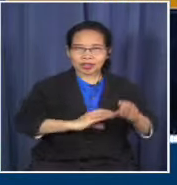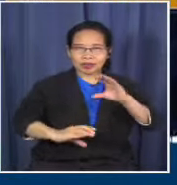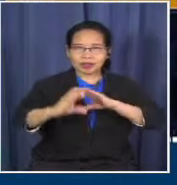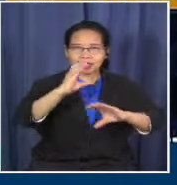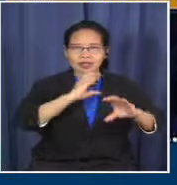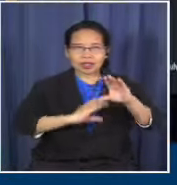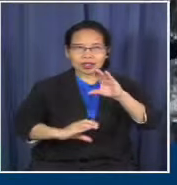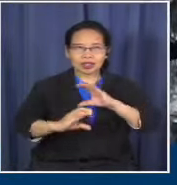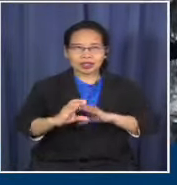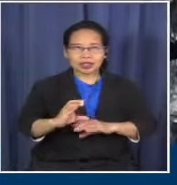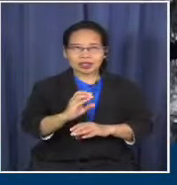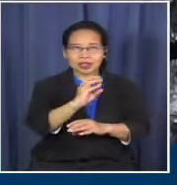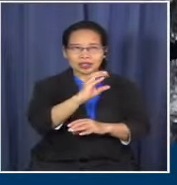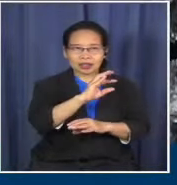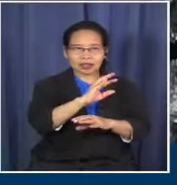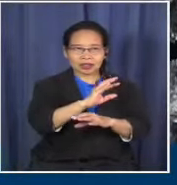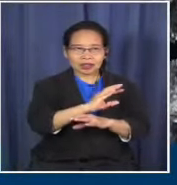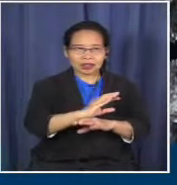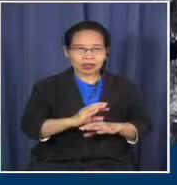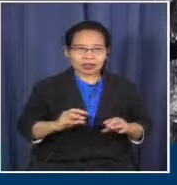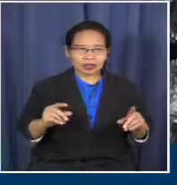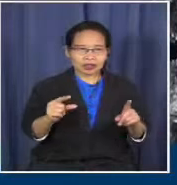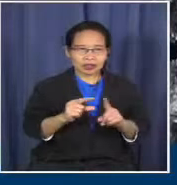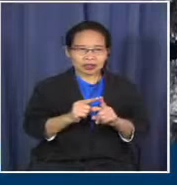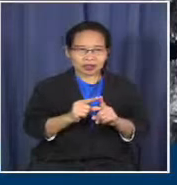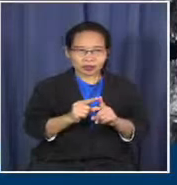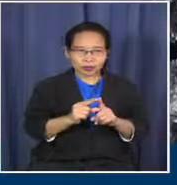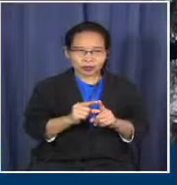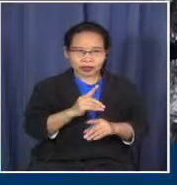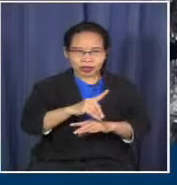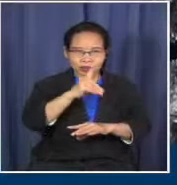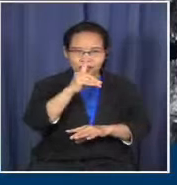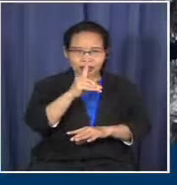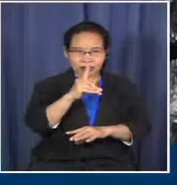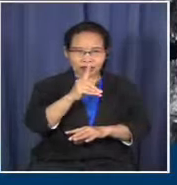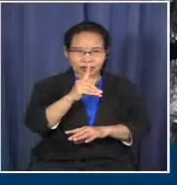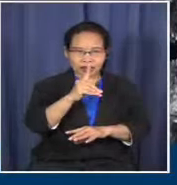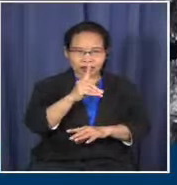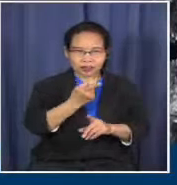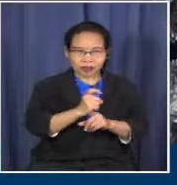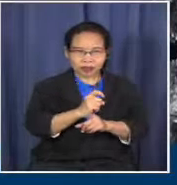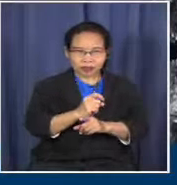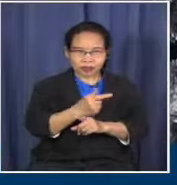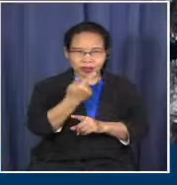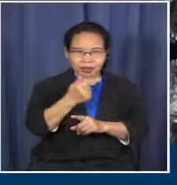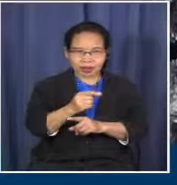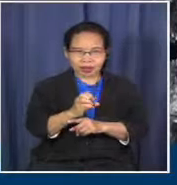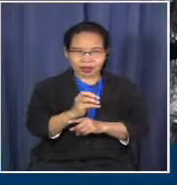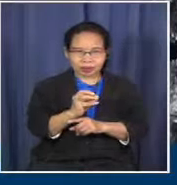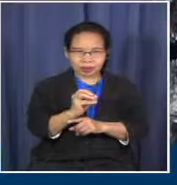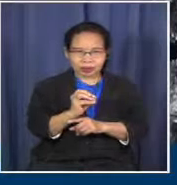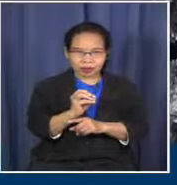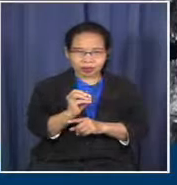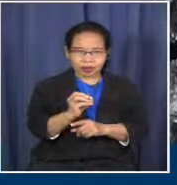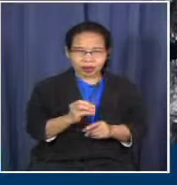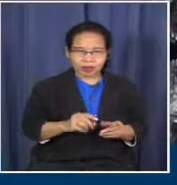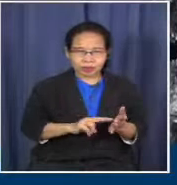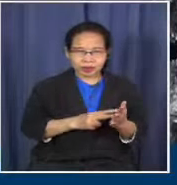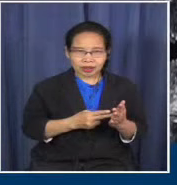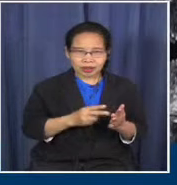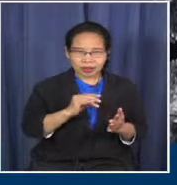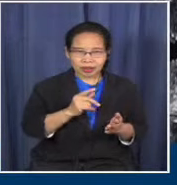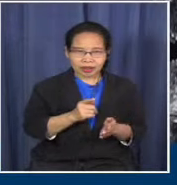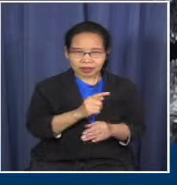read carbon chemistry and diamond from crystal Greek structure. Adamao, meaning I tame or